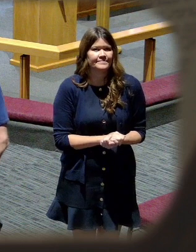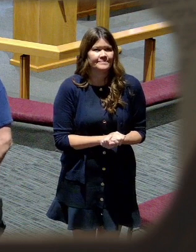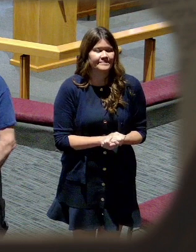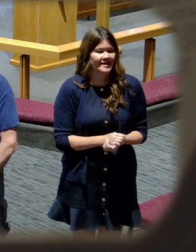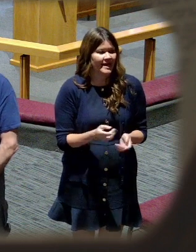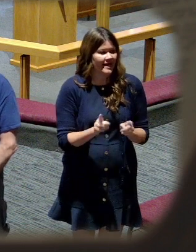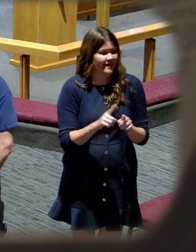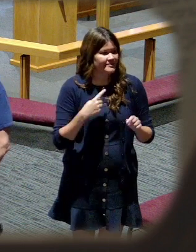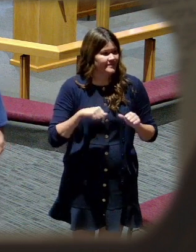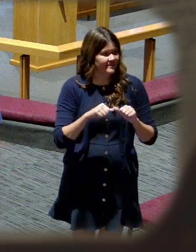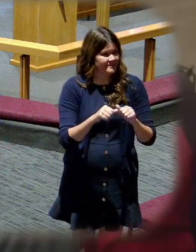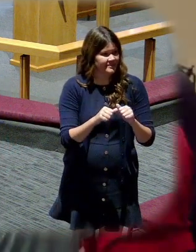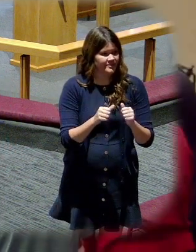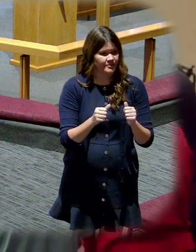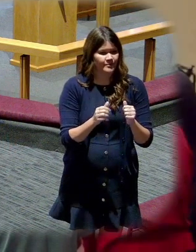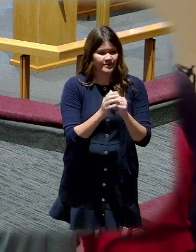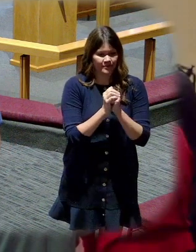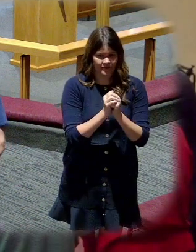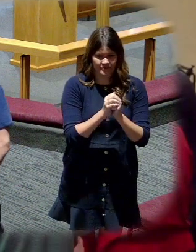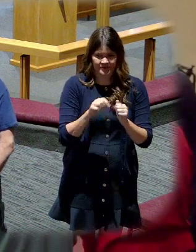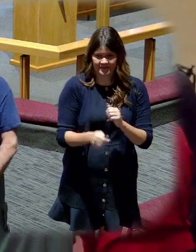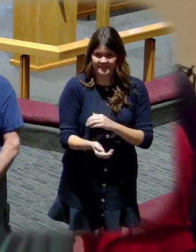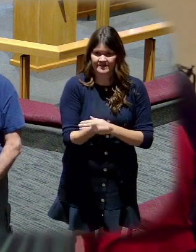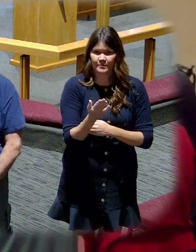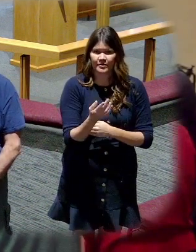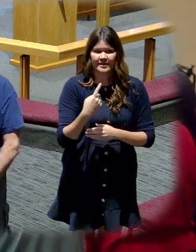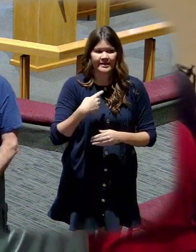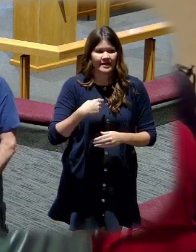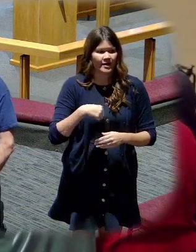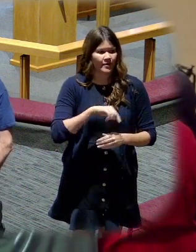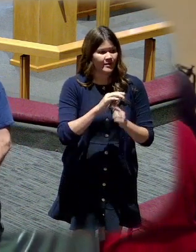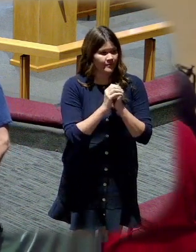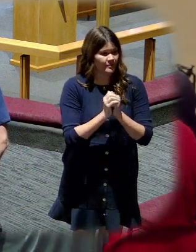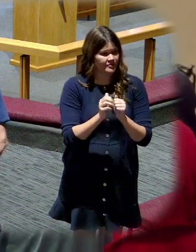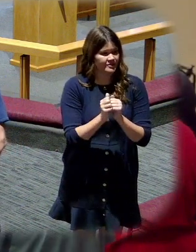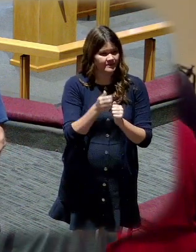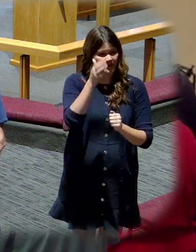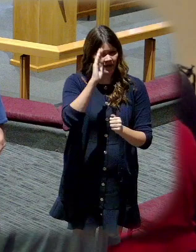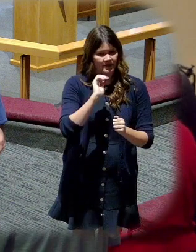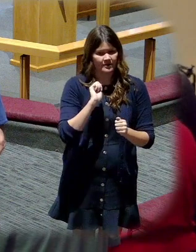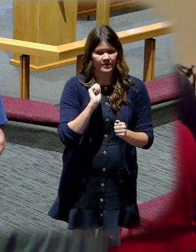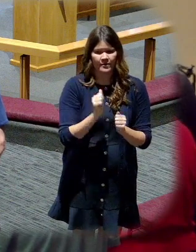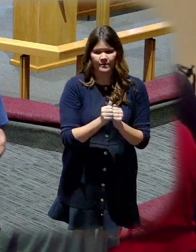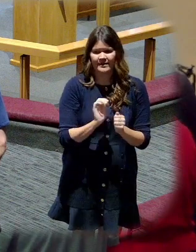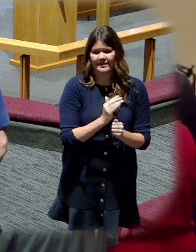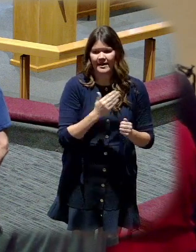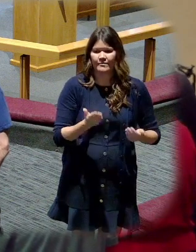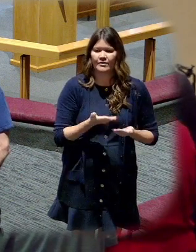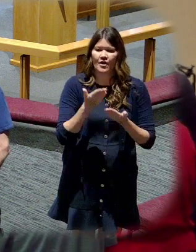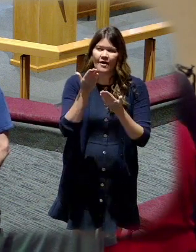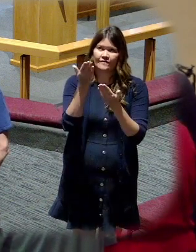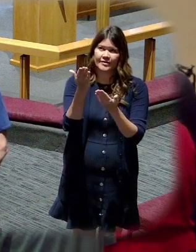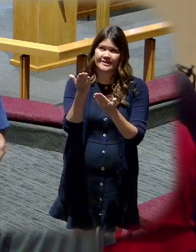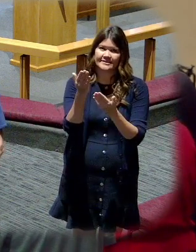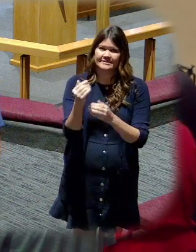As we continue in our worship this morning, we worship God with our tithes and our offerings.